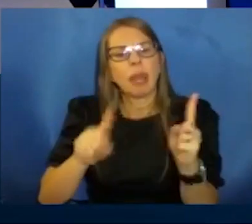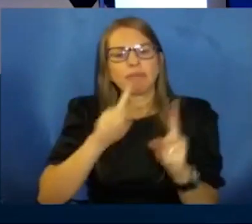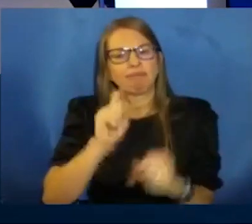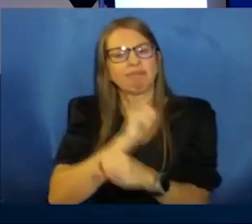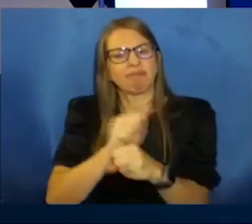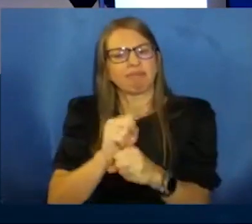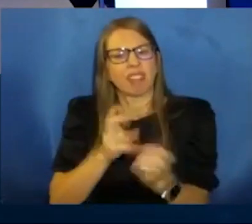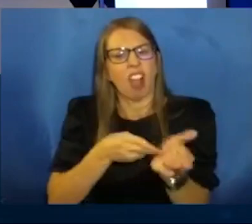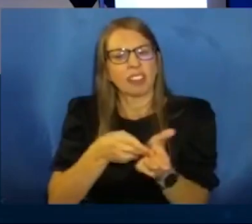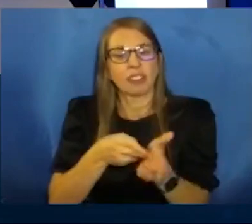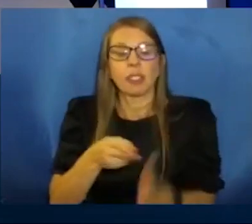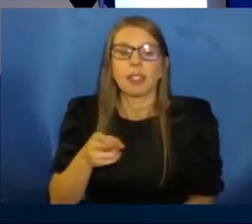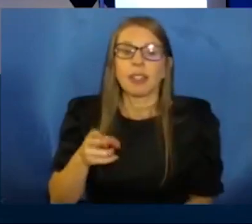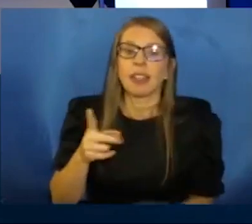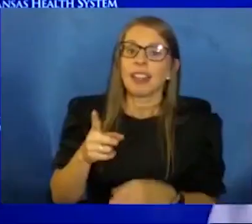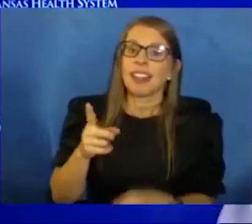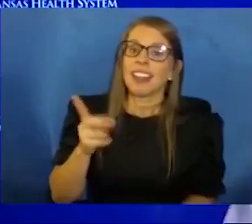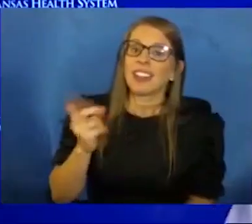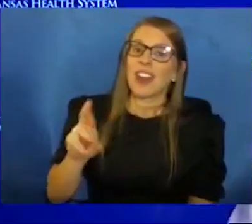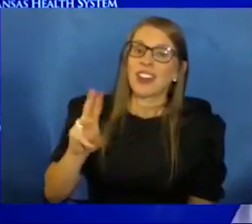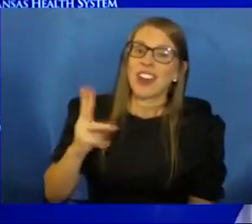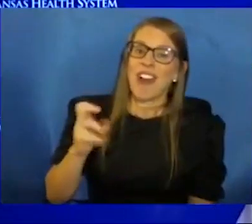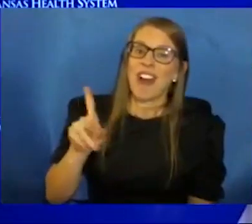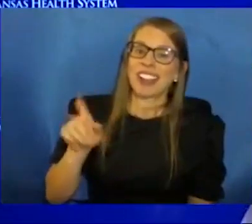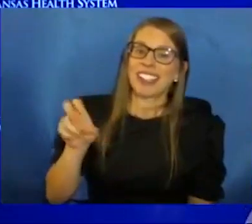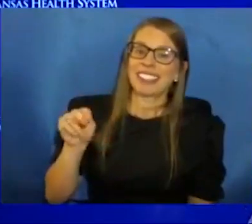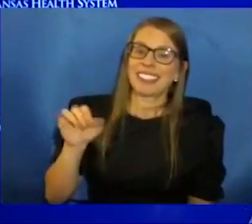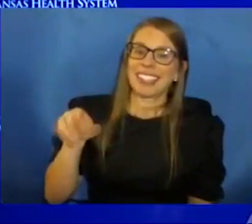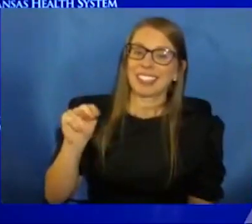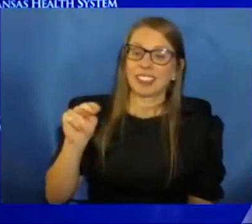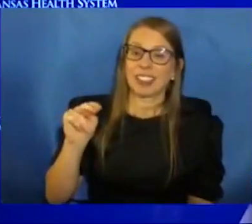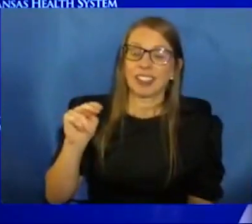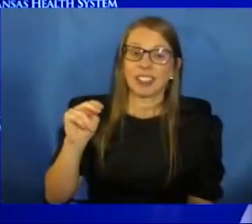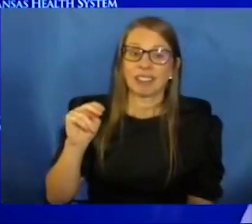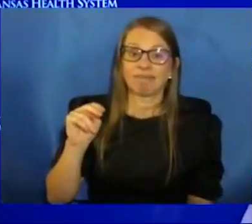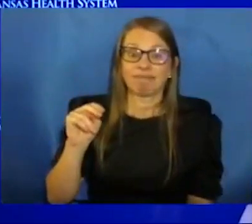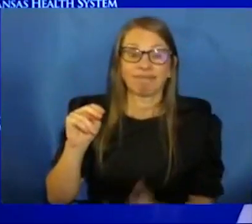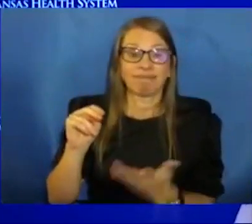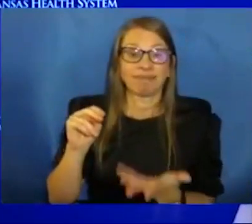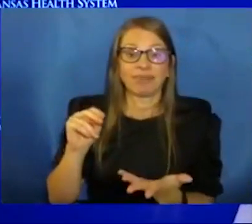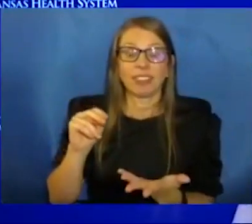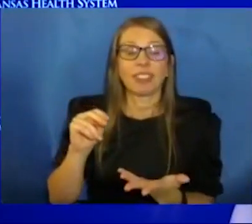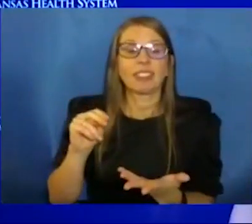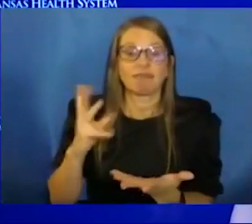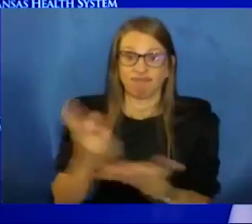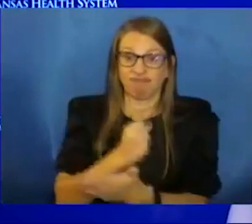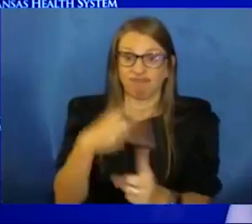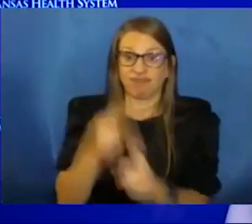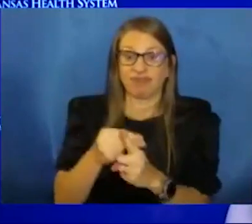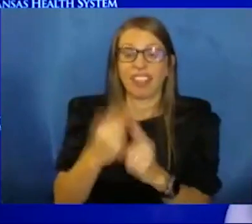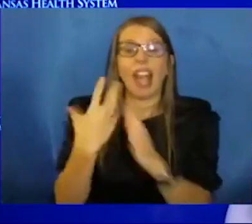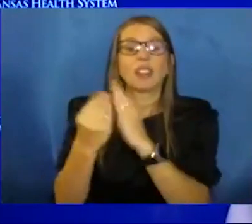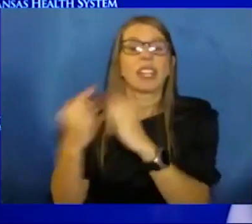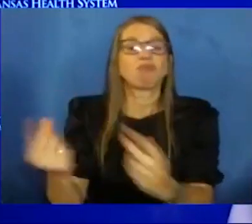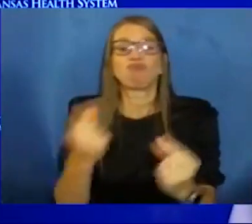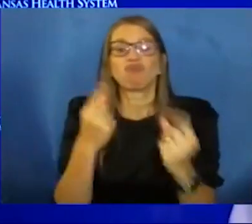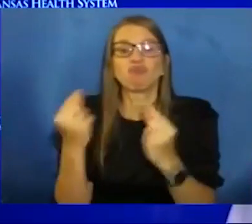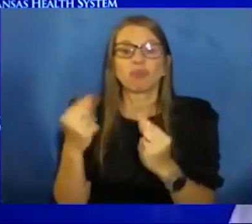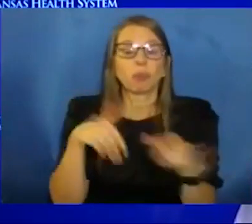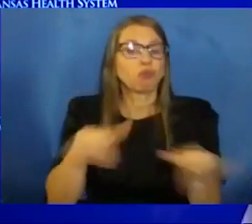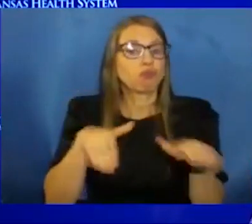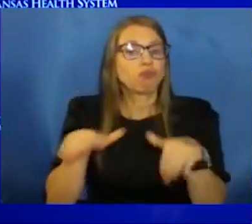can have a time where we hear of a COVID death is very, very rare, correct? Absolutely. All right. Dr. Williamson, I'm so glad you sat with